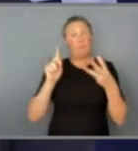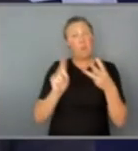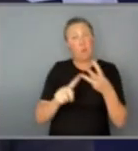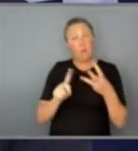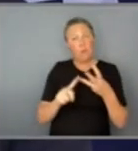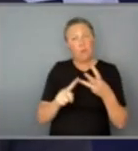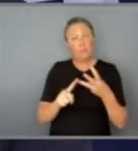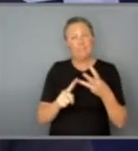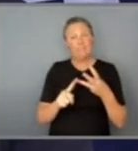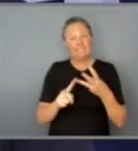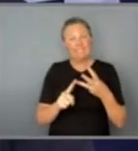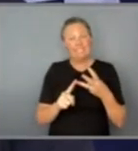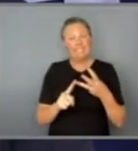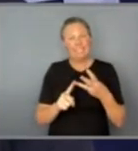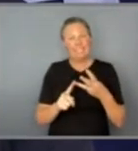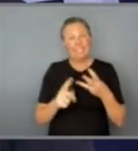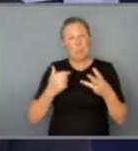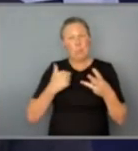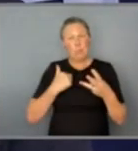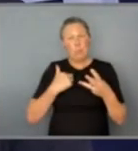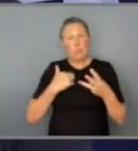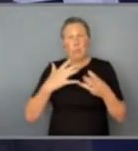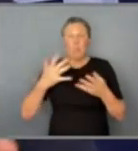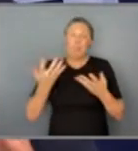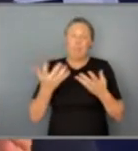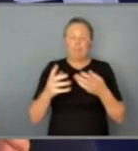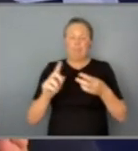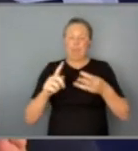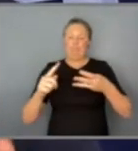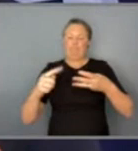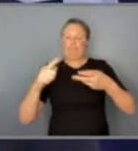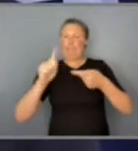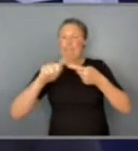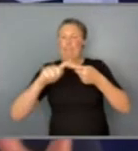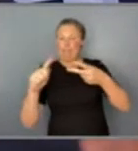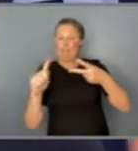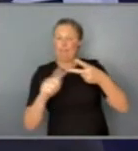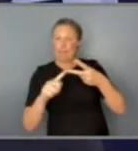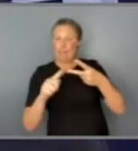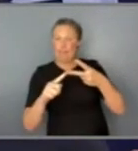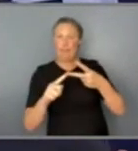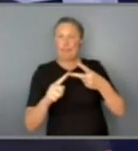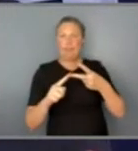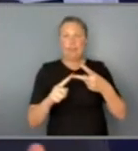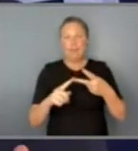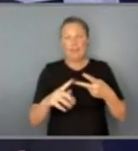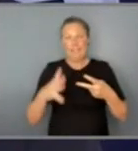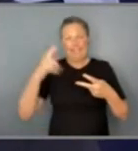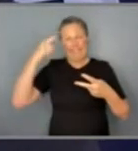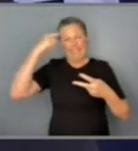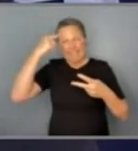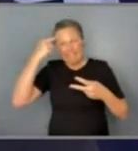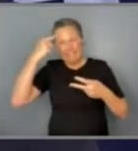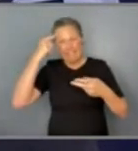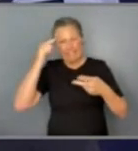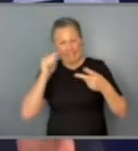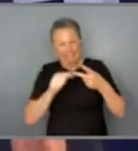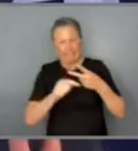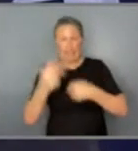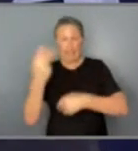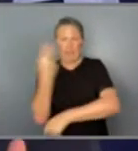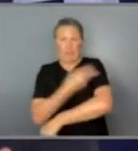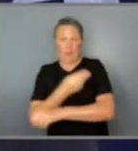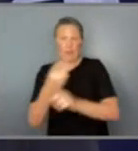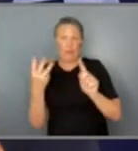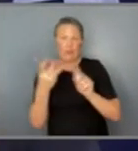priorities in the booster program. Now, as you'll know, when we went through the first stage of the vaccination program,